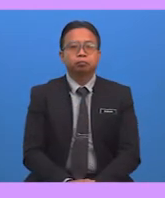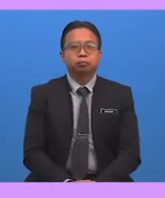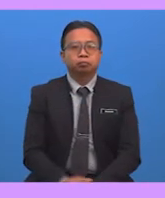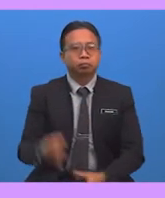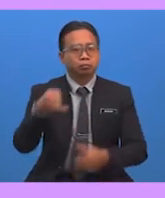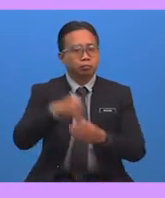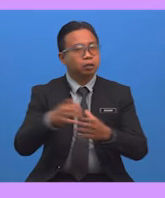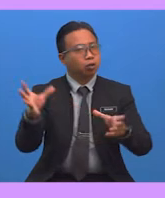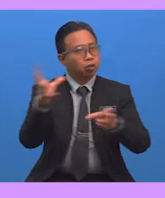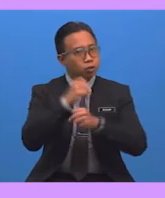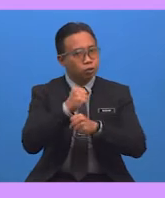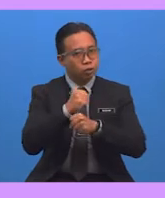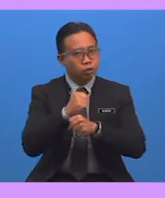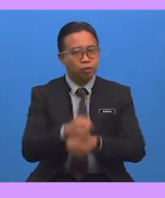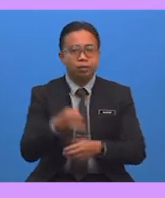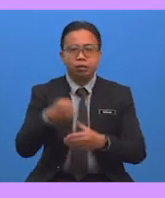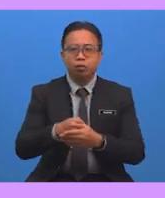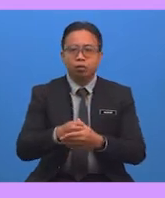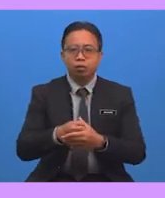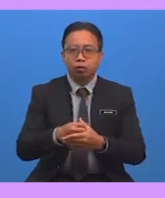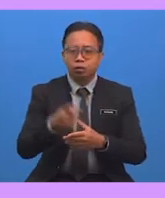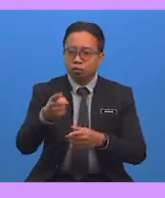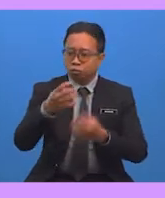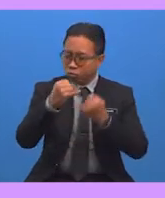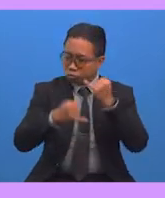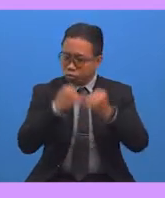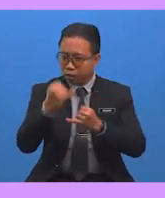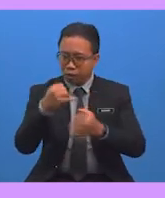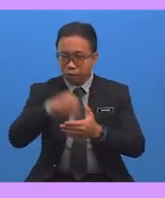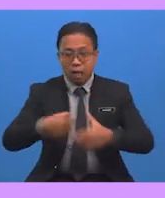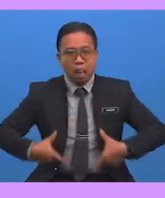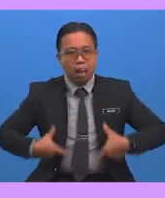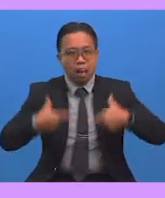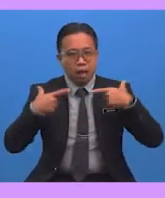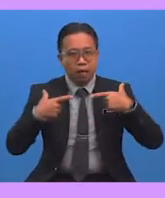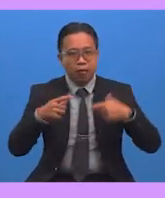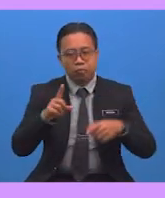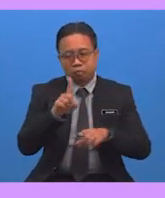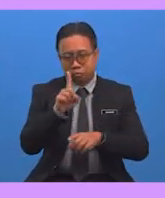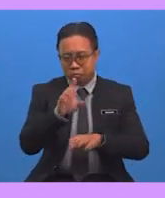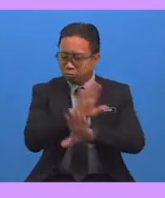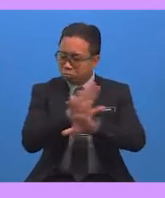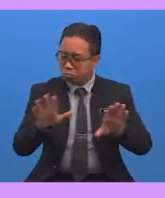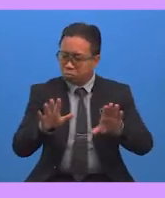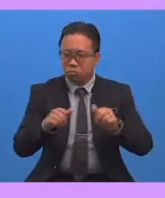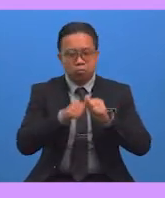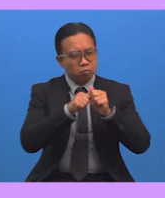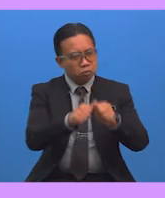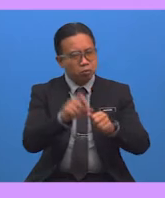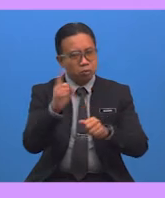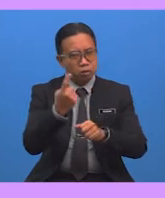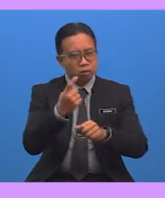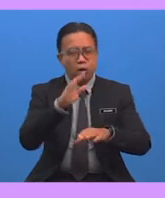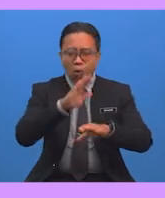In conclusion, in order to be successful in life, one cannot depend only